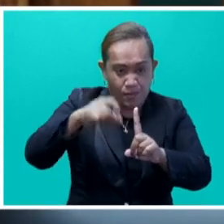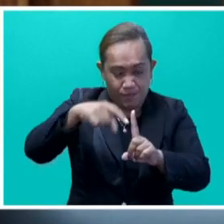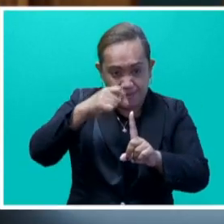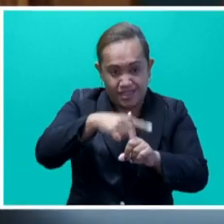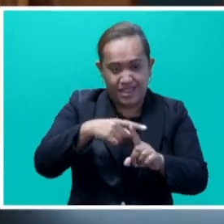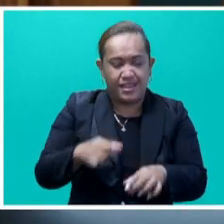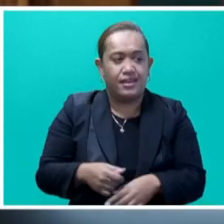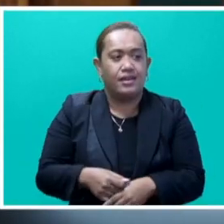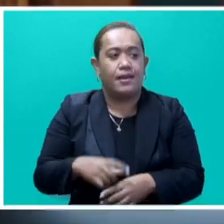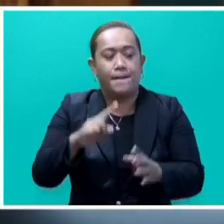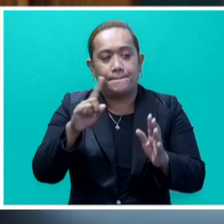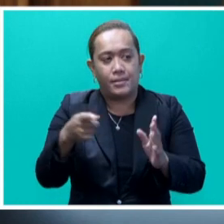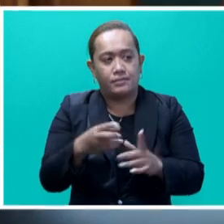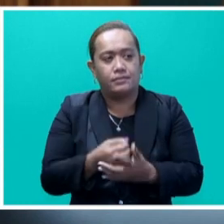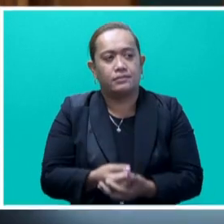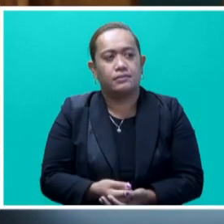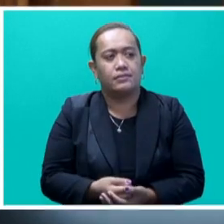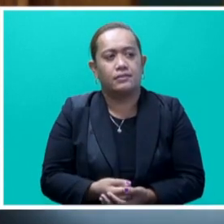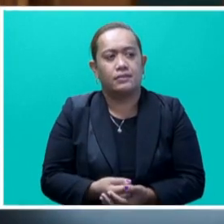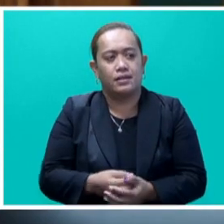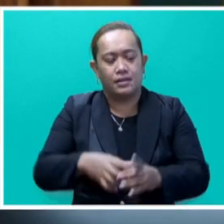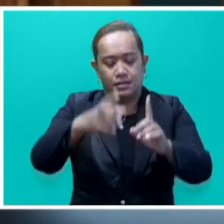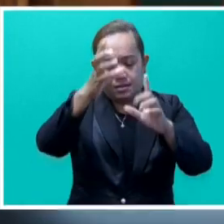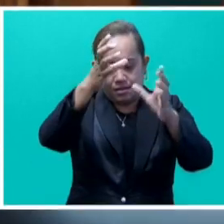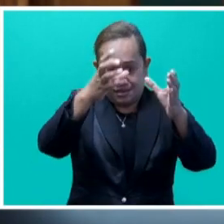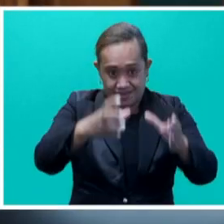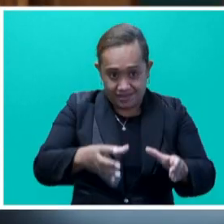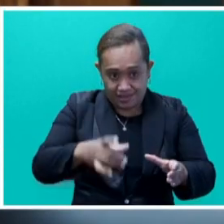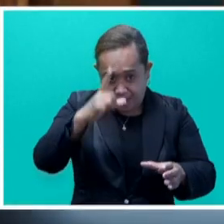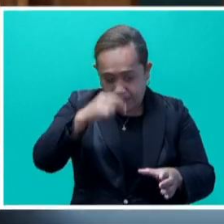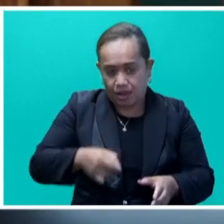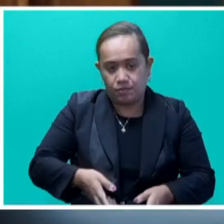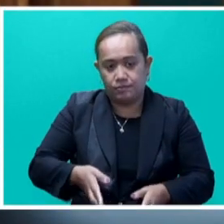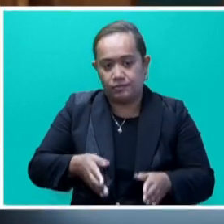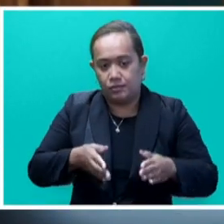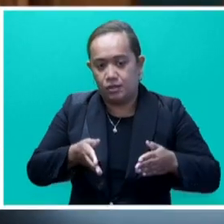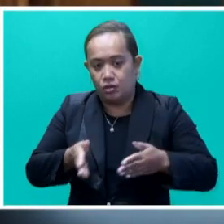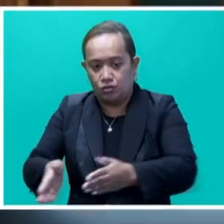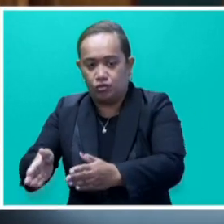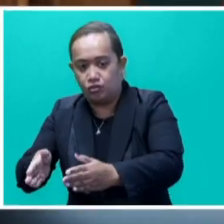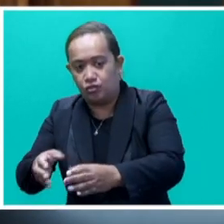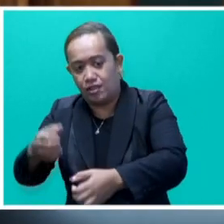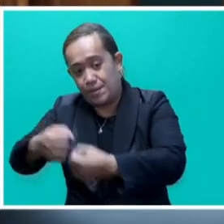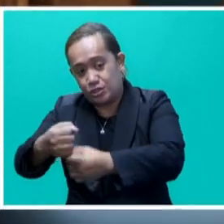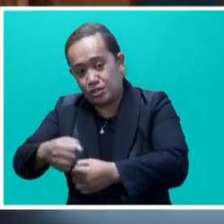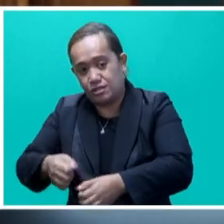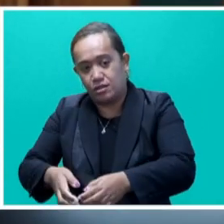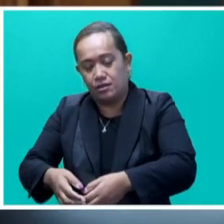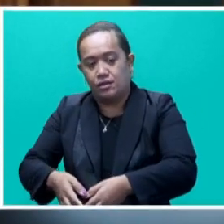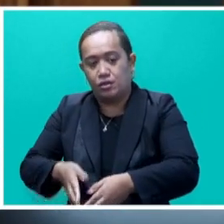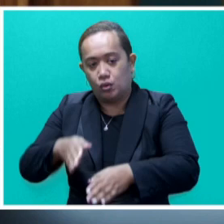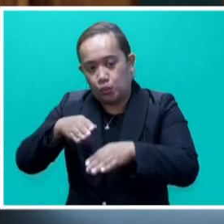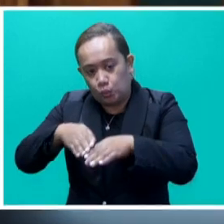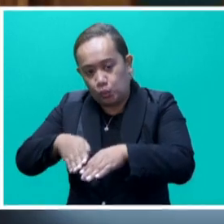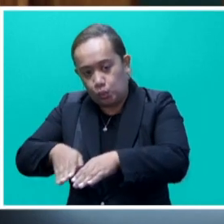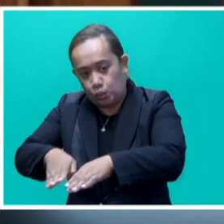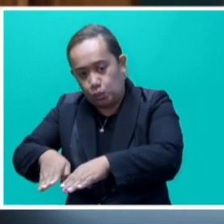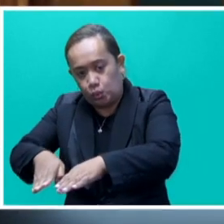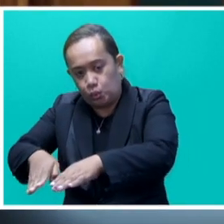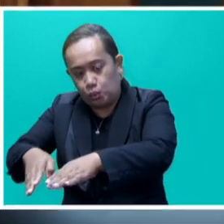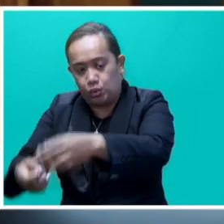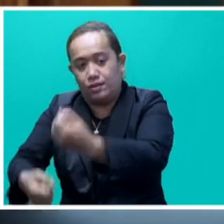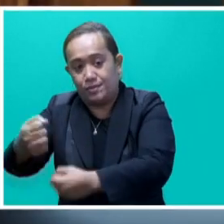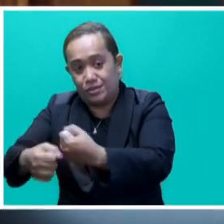which gets processed into sawn timber. The top end portion of the tree is used to produce